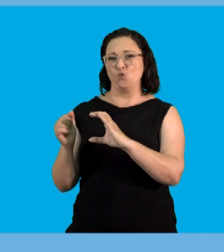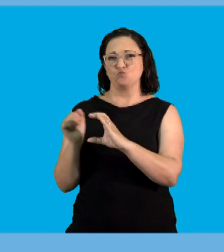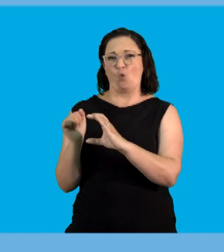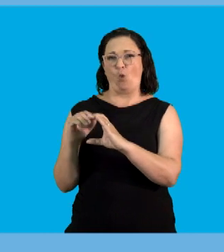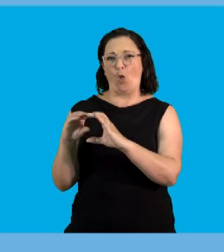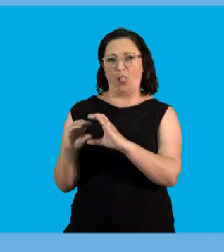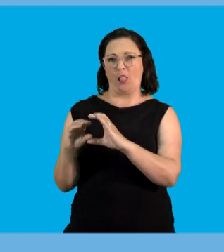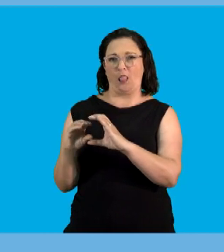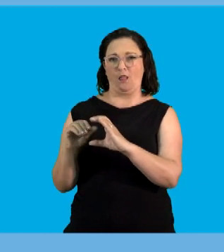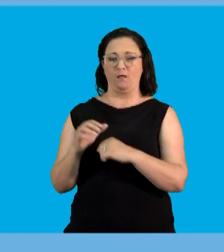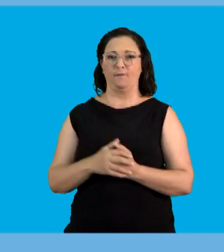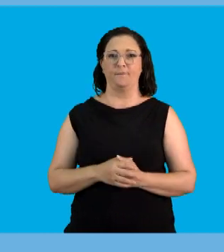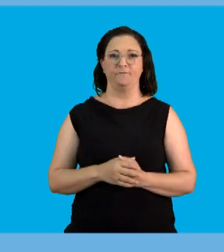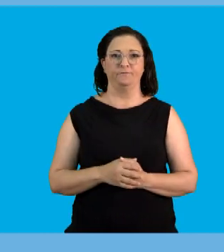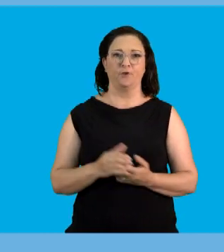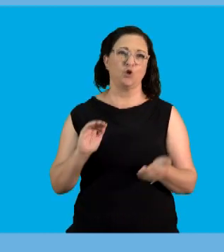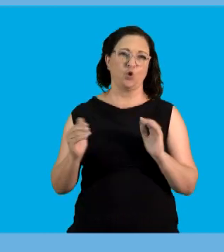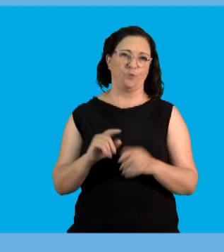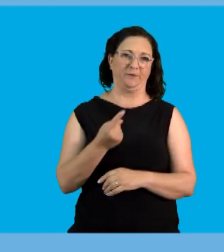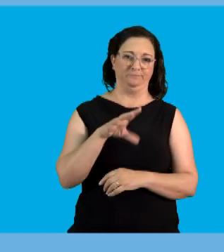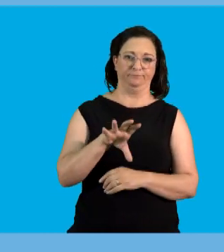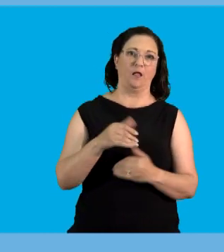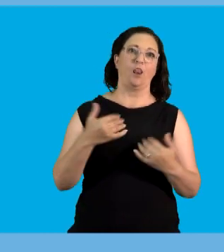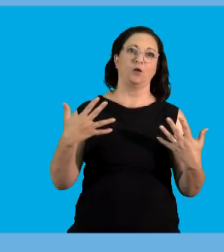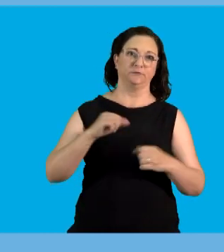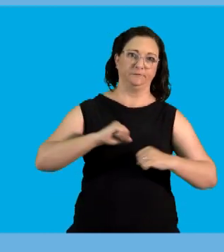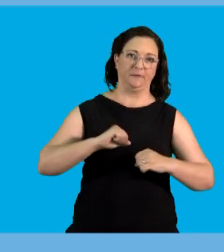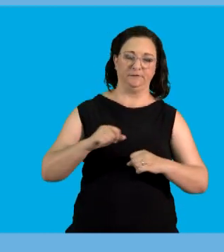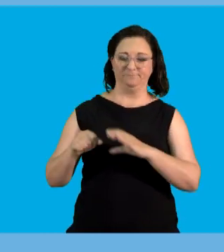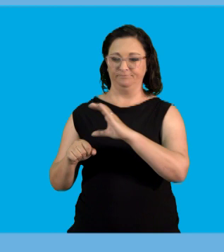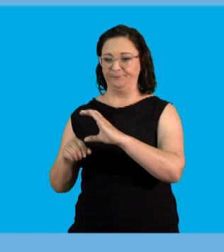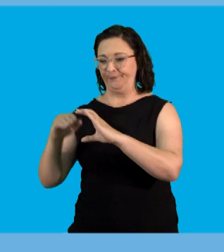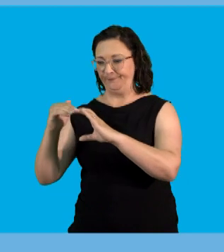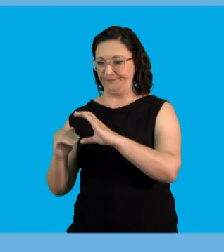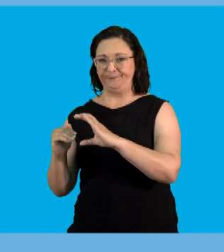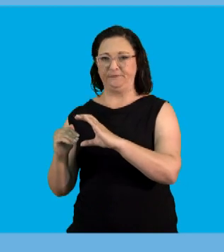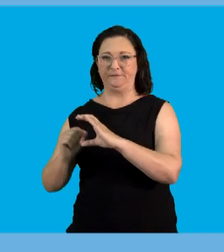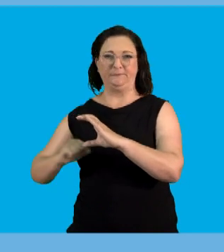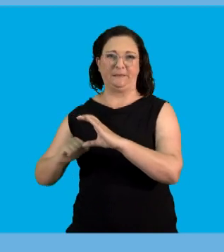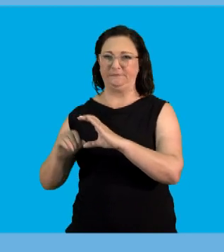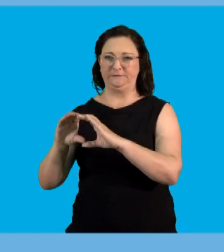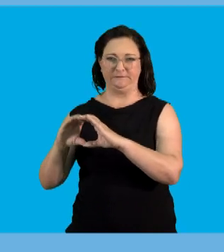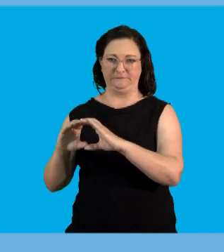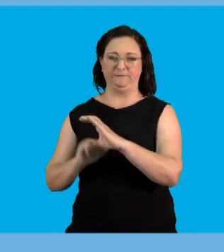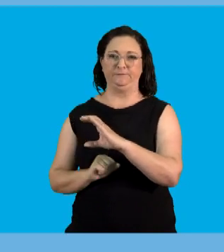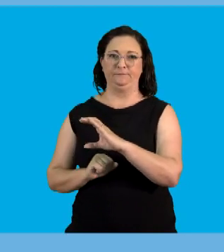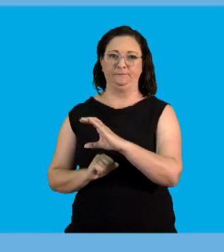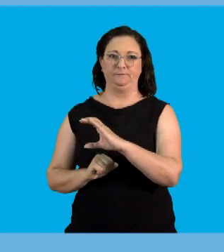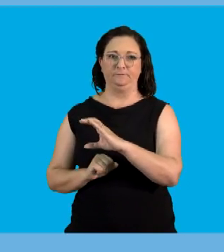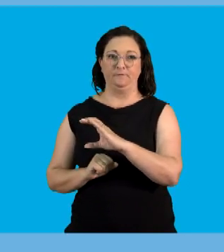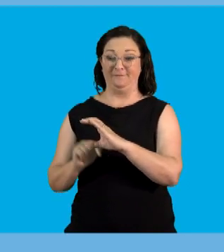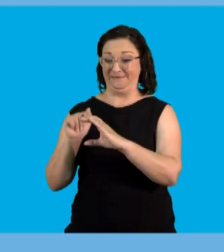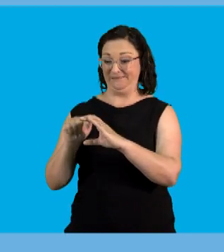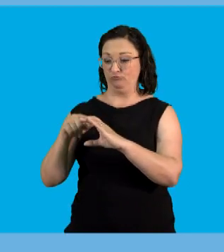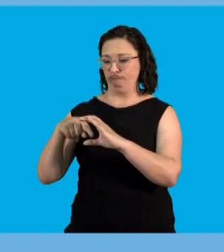is small as compared to the first picture. So there's going to be less volume, and once there's less volume, there's going to